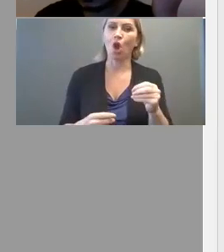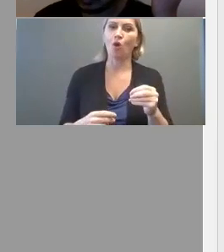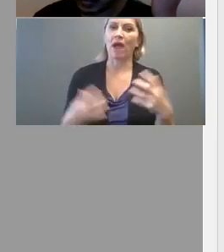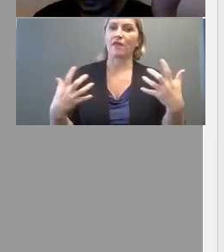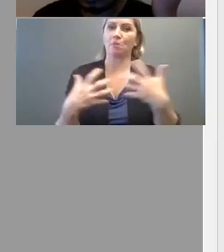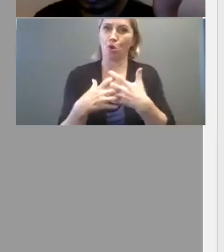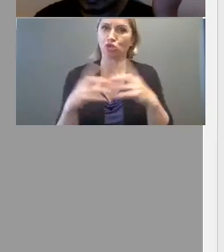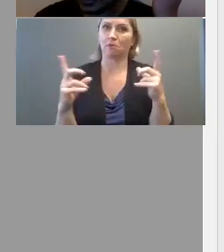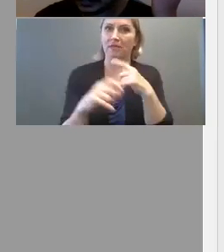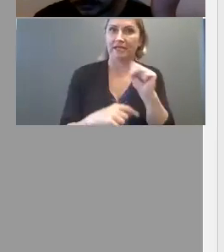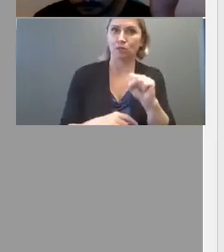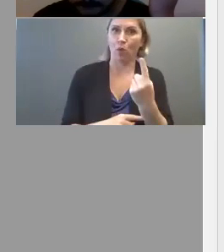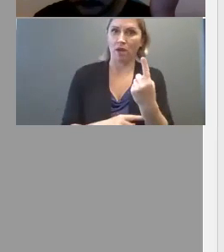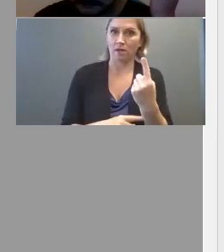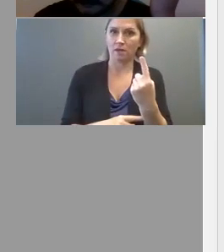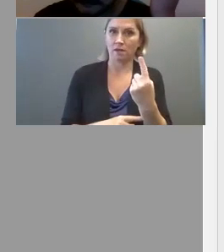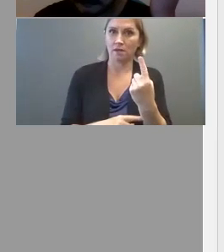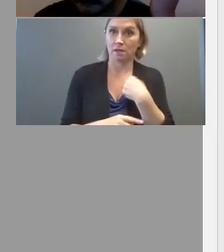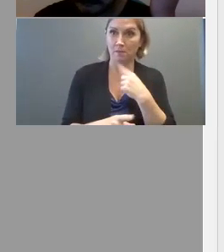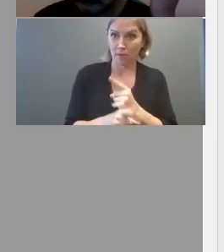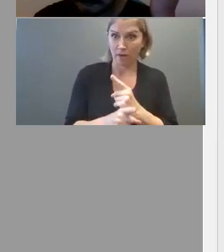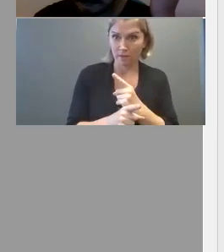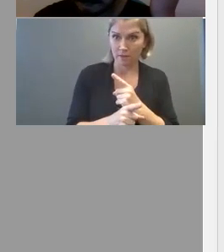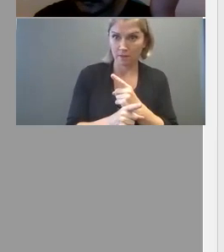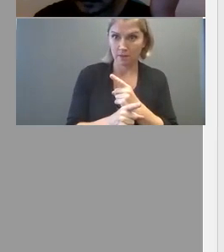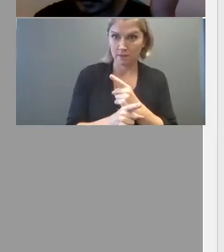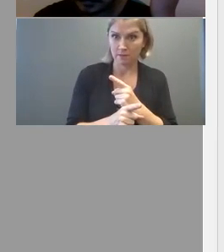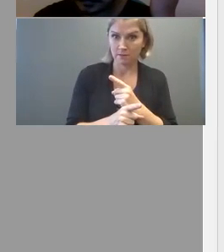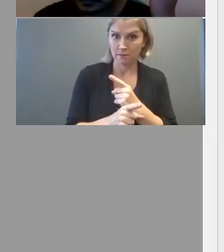complexity is 1. Am I right?